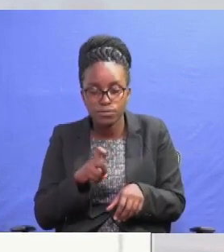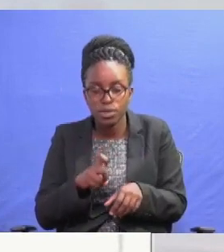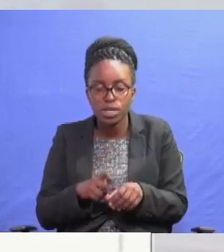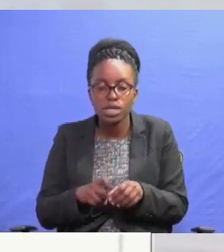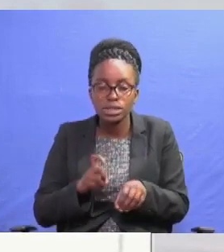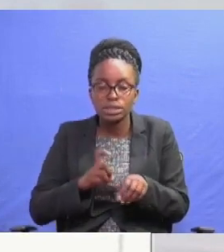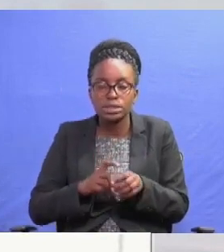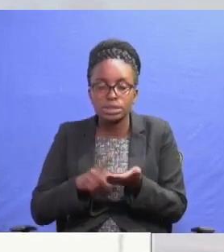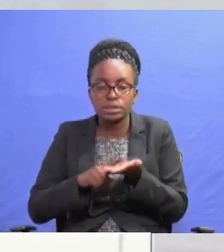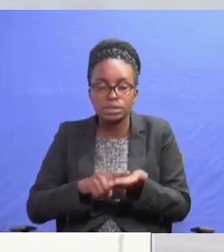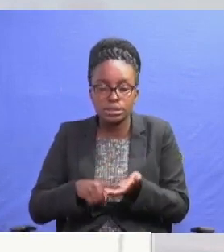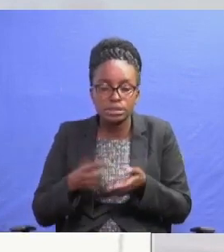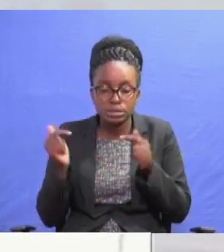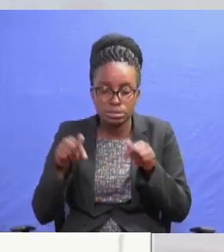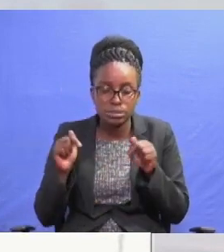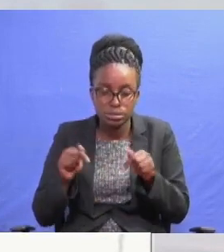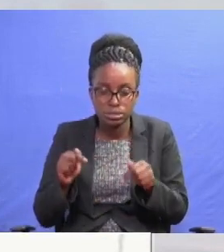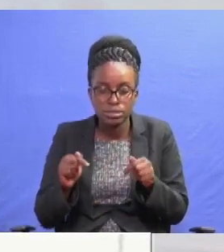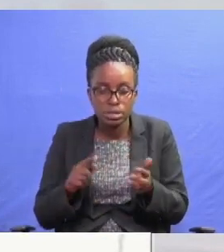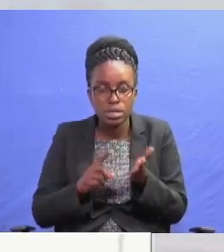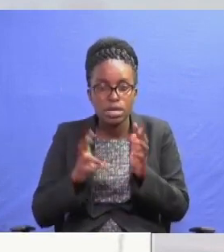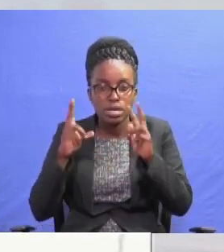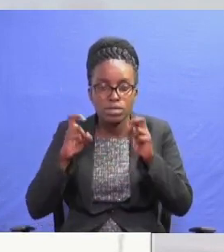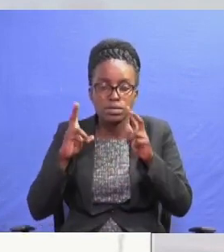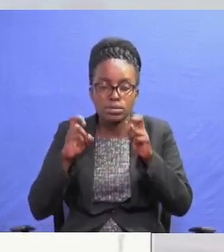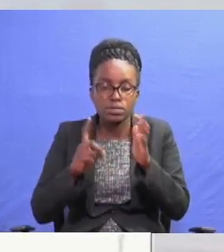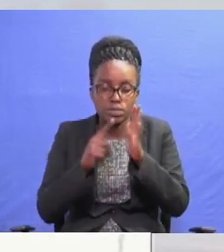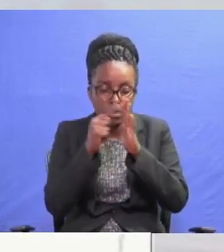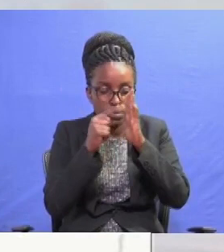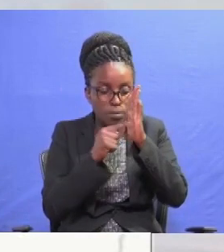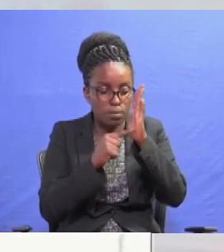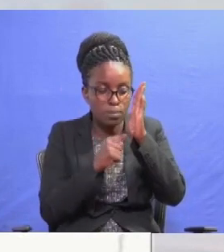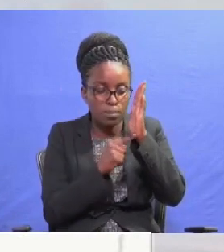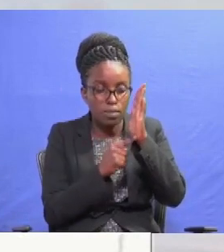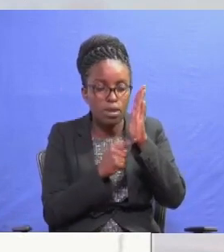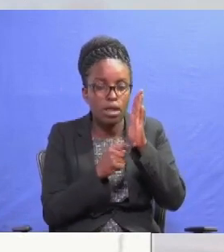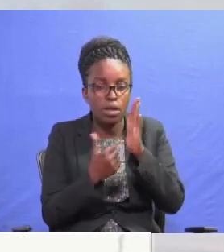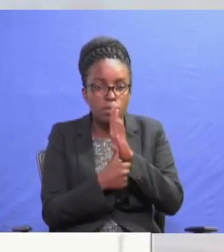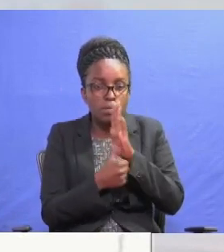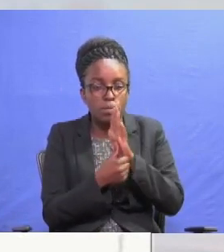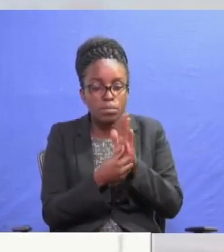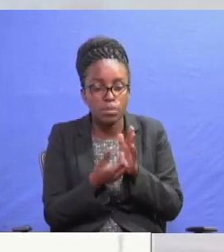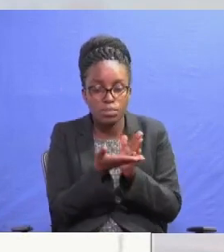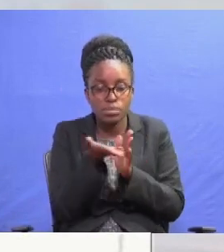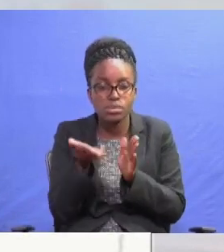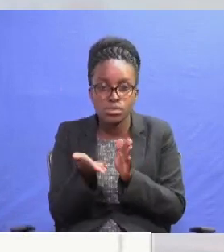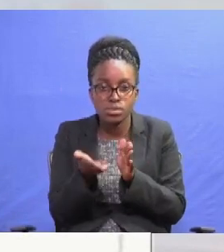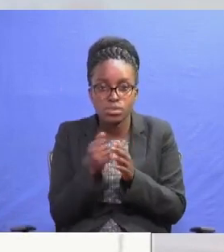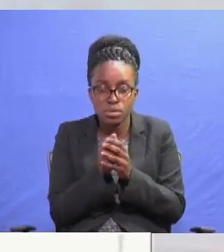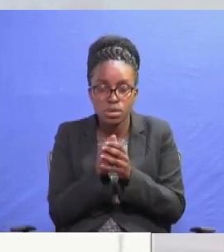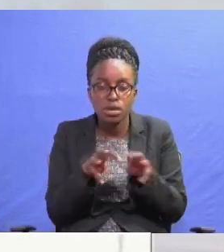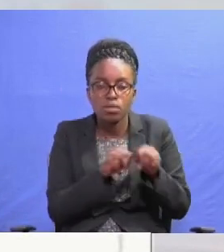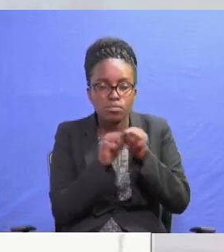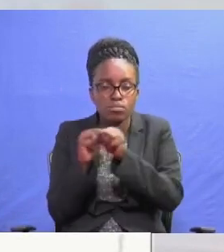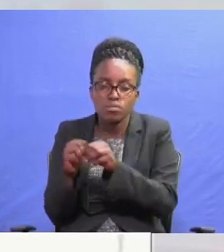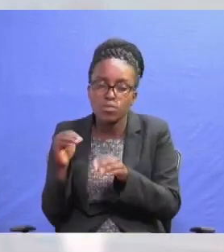and of course the cause and everything in between. But now, what is the way forward? How should we move on as